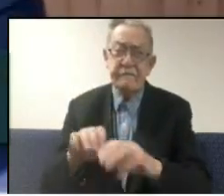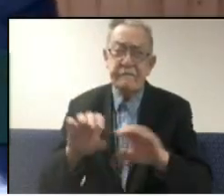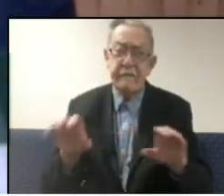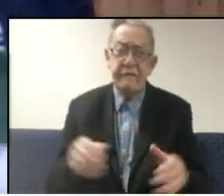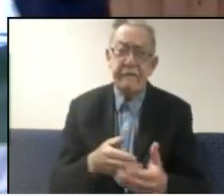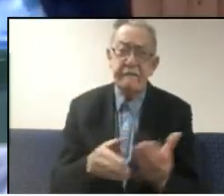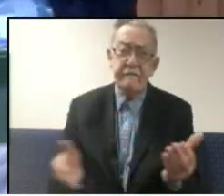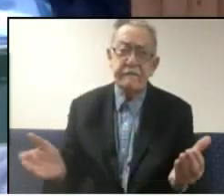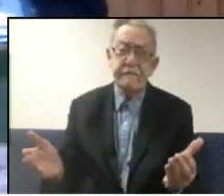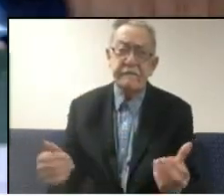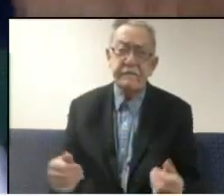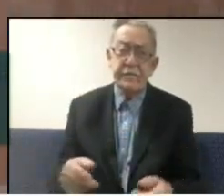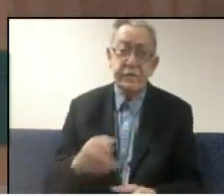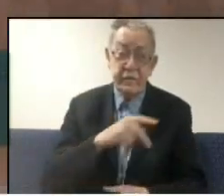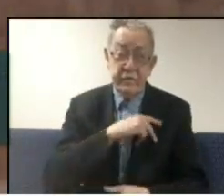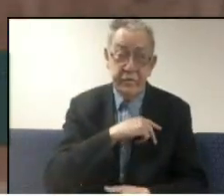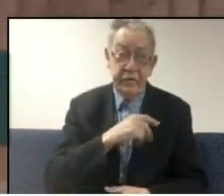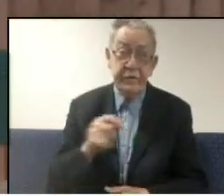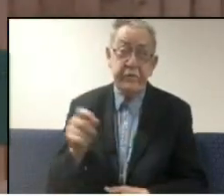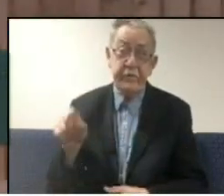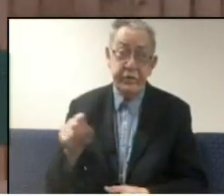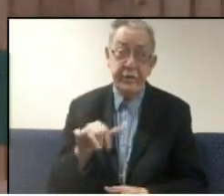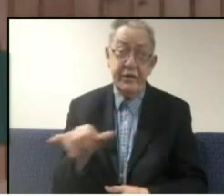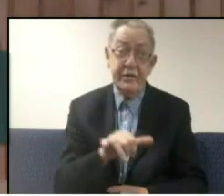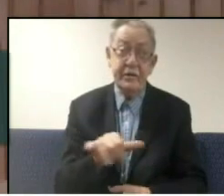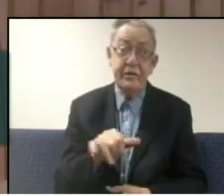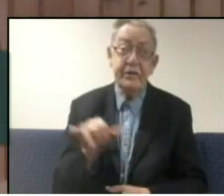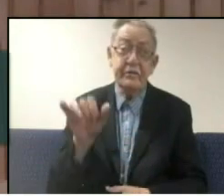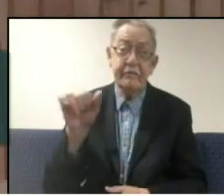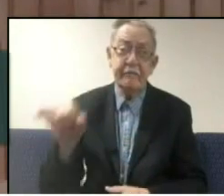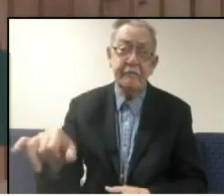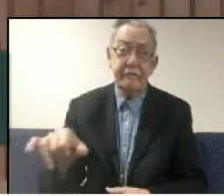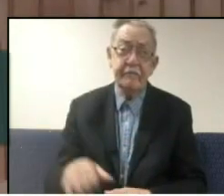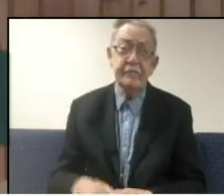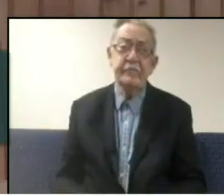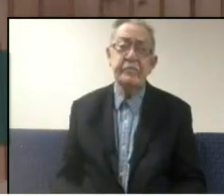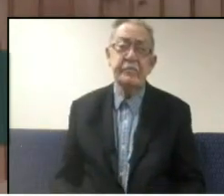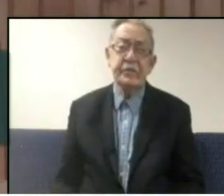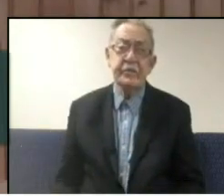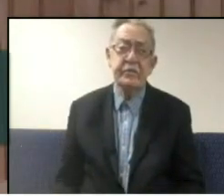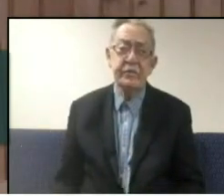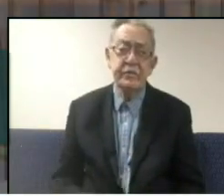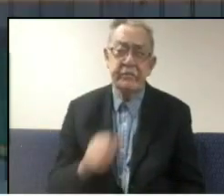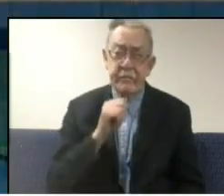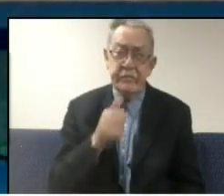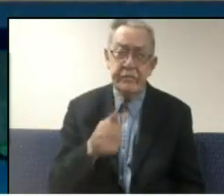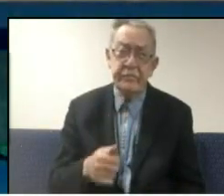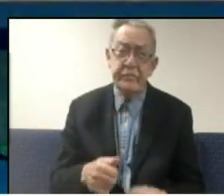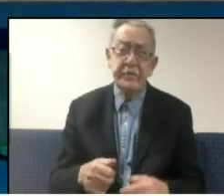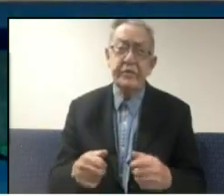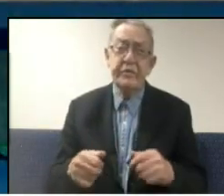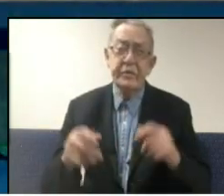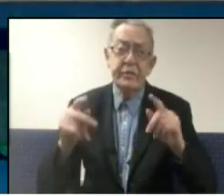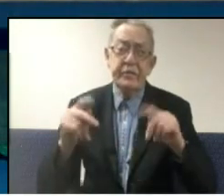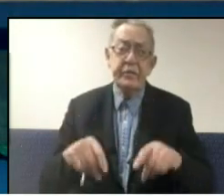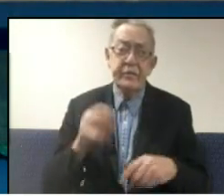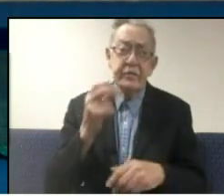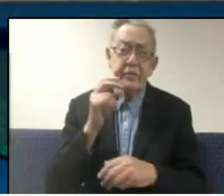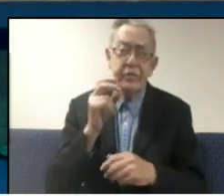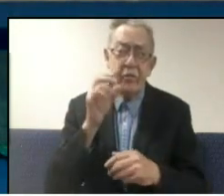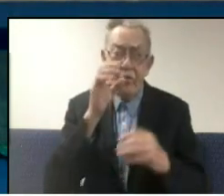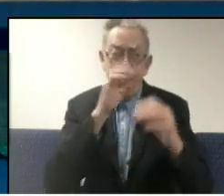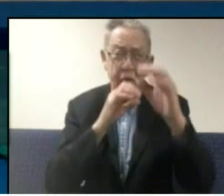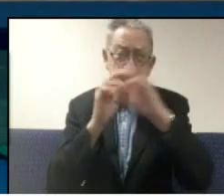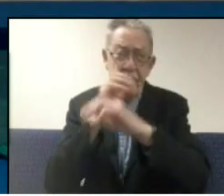And that's where the Apostle Paul was. This is not someone who was looking for a change. All right? He